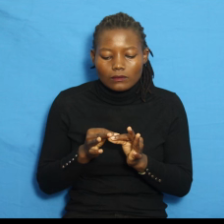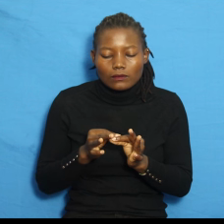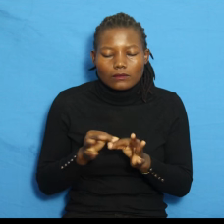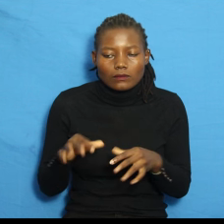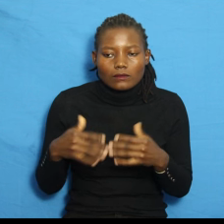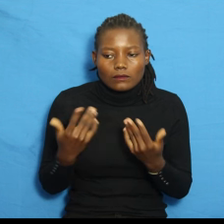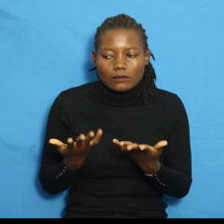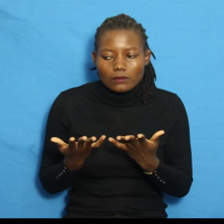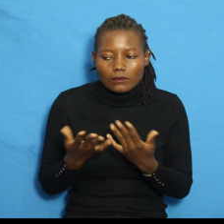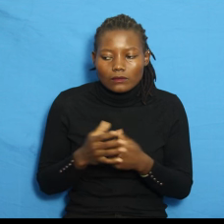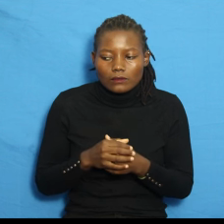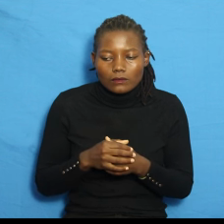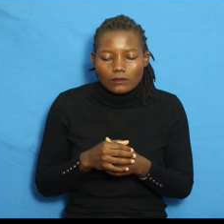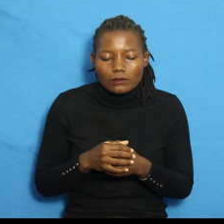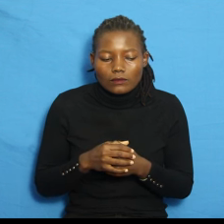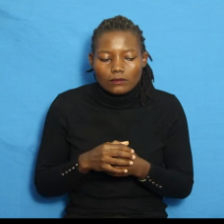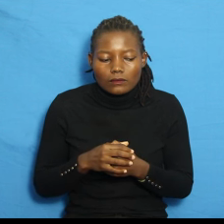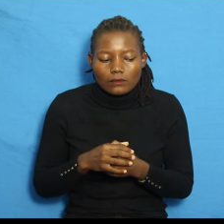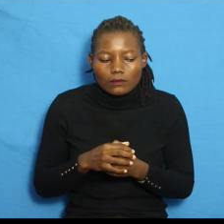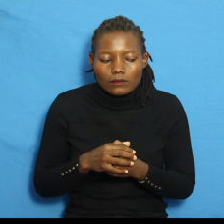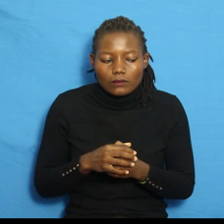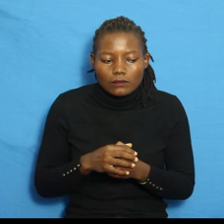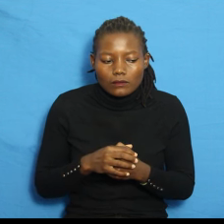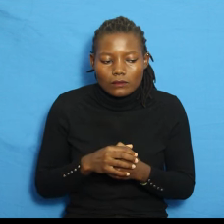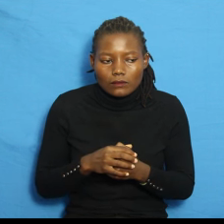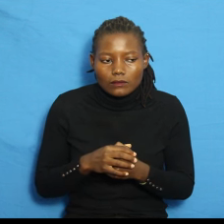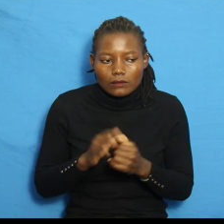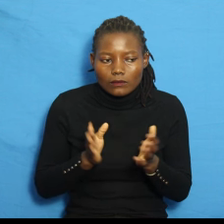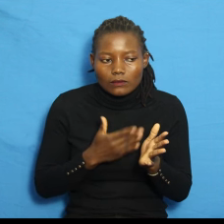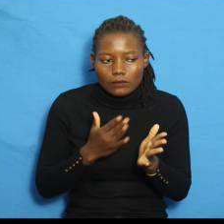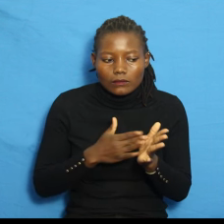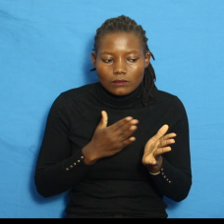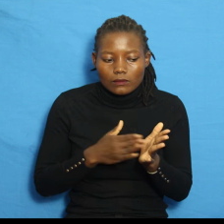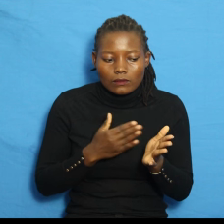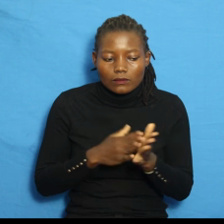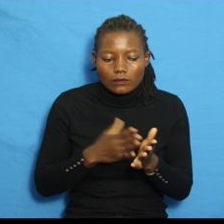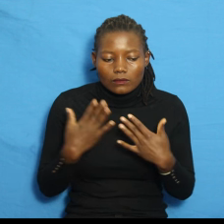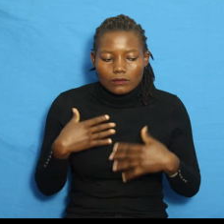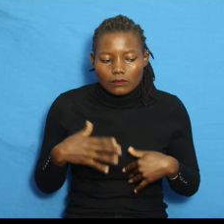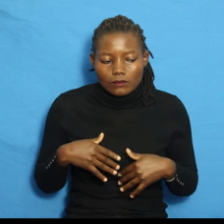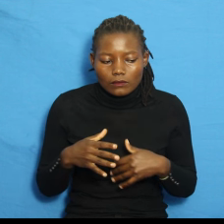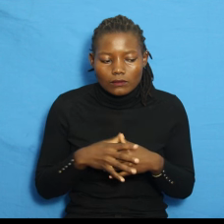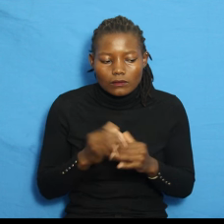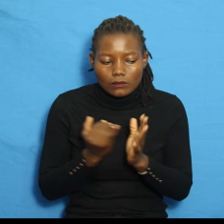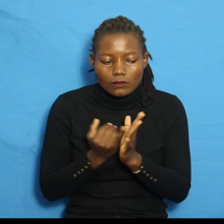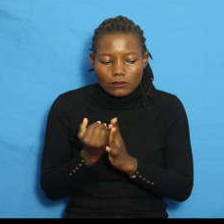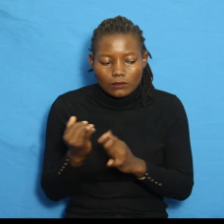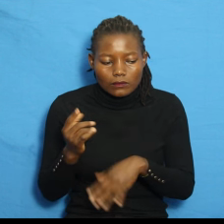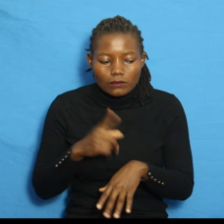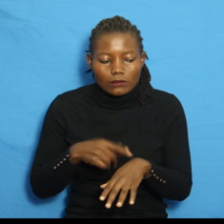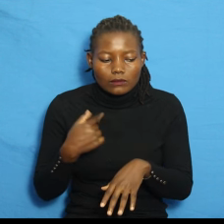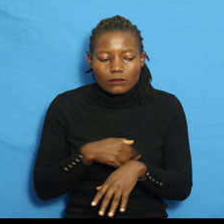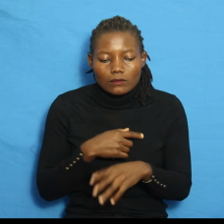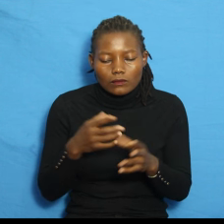How fast does the muscle contract when we are talking about power?